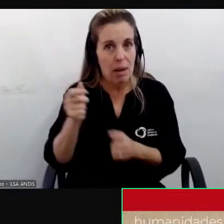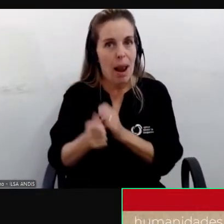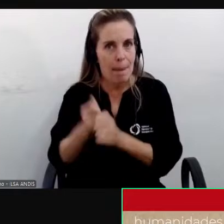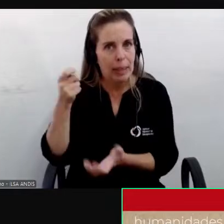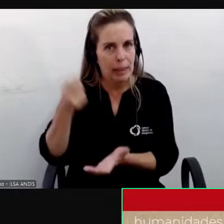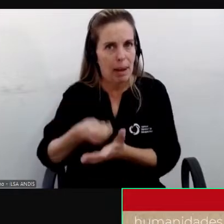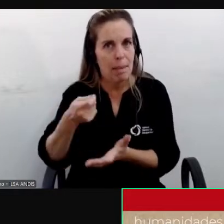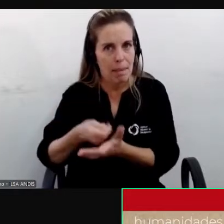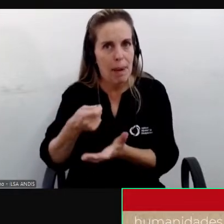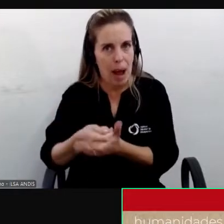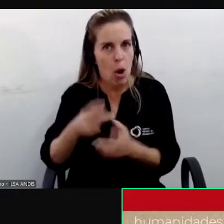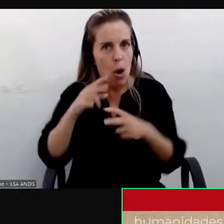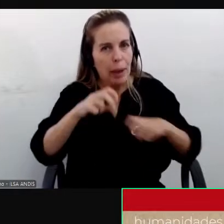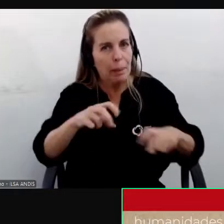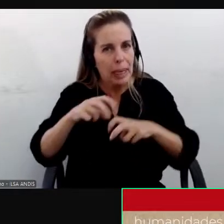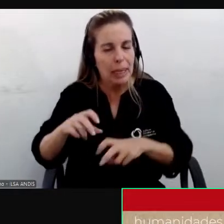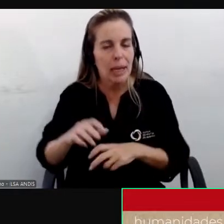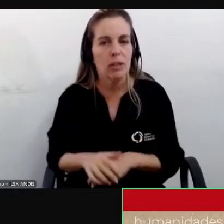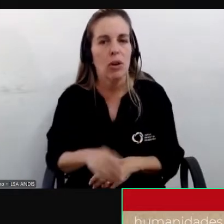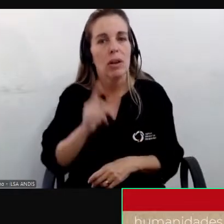Brazil.